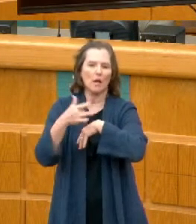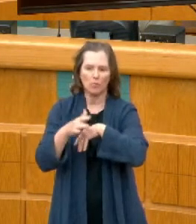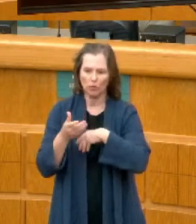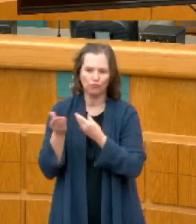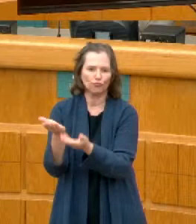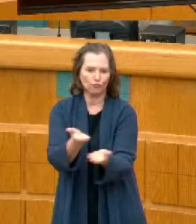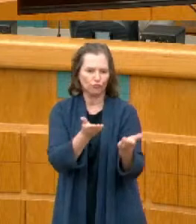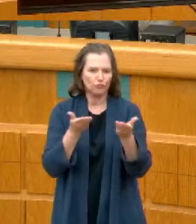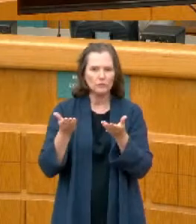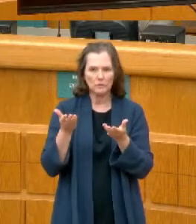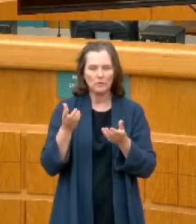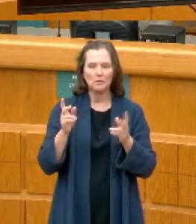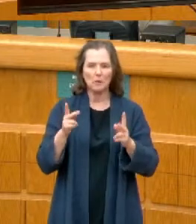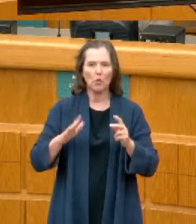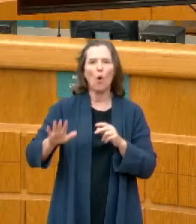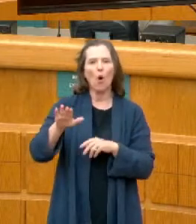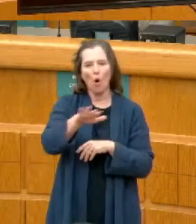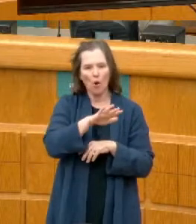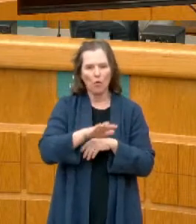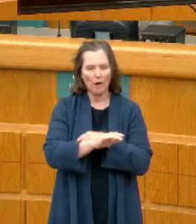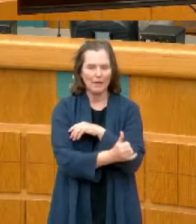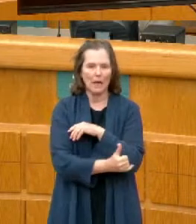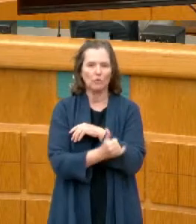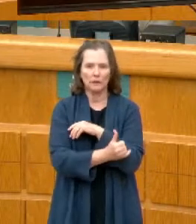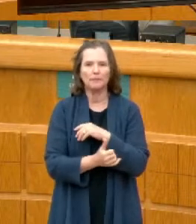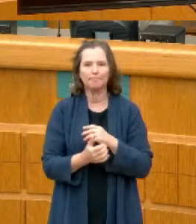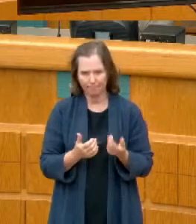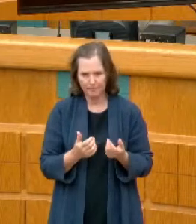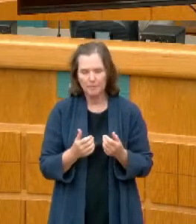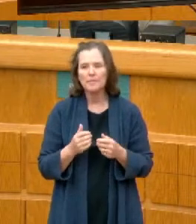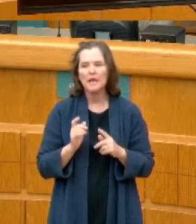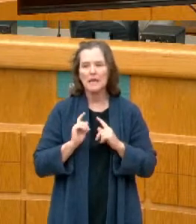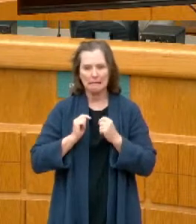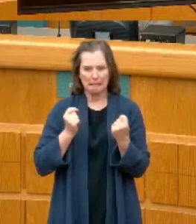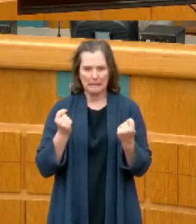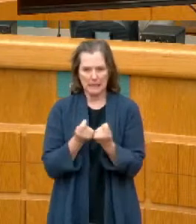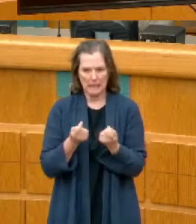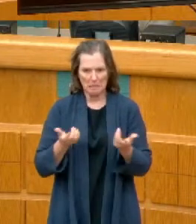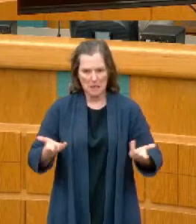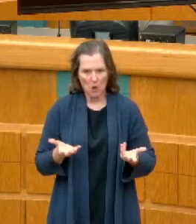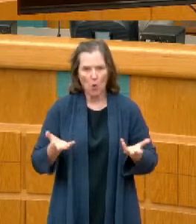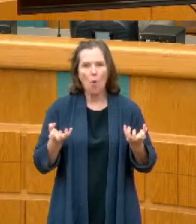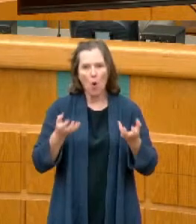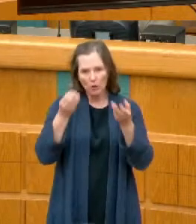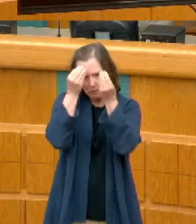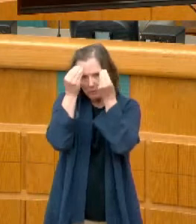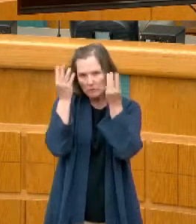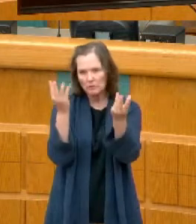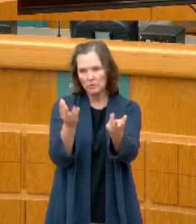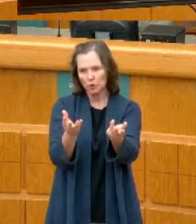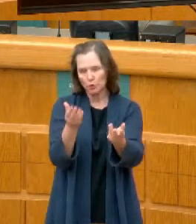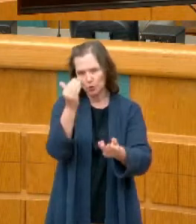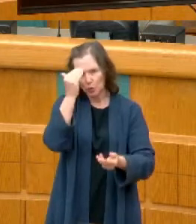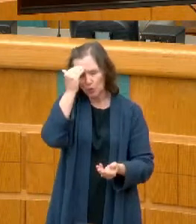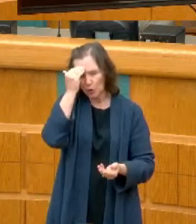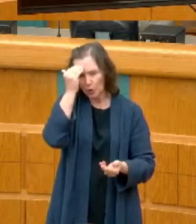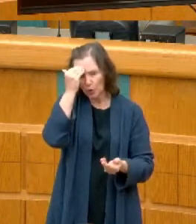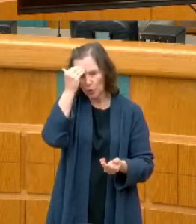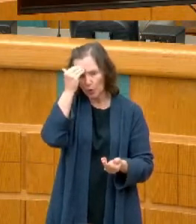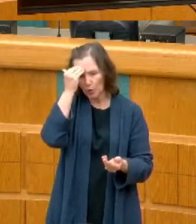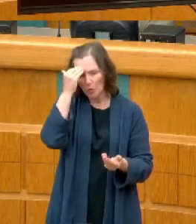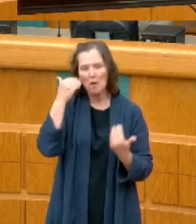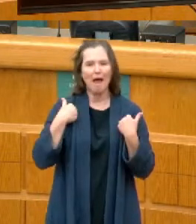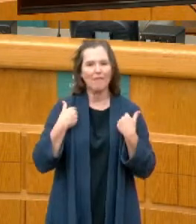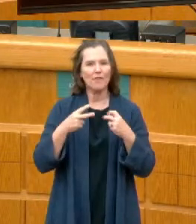now, we want as a team to let you know that we have a very strong